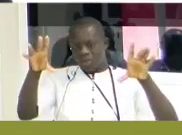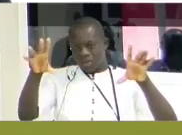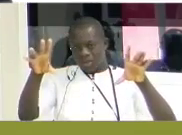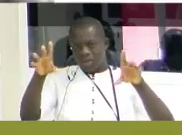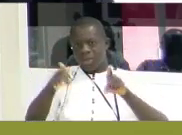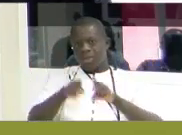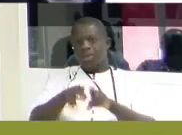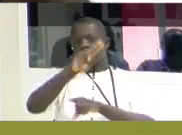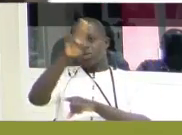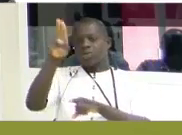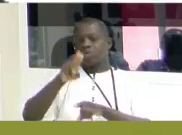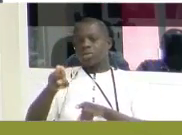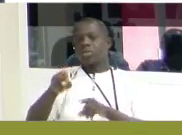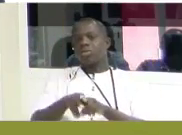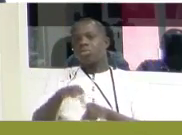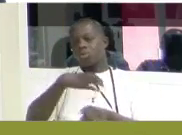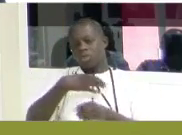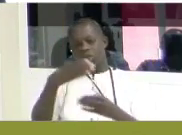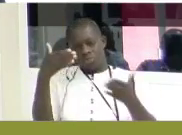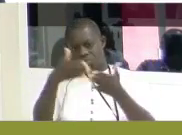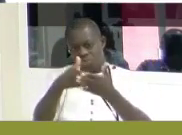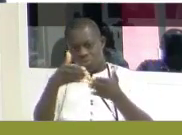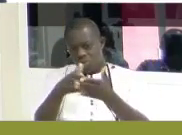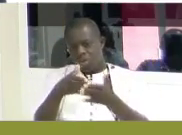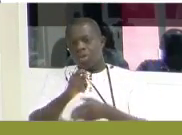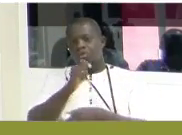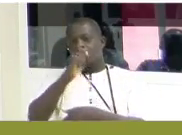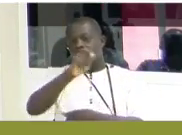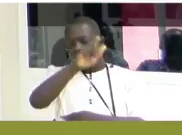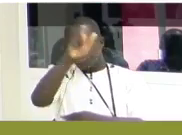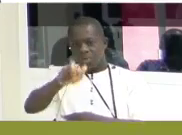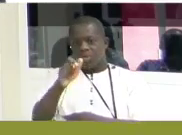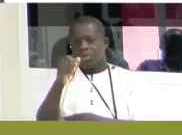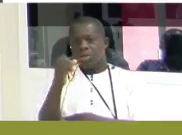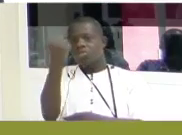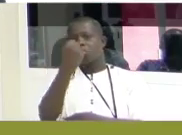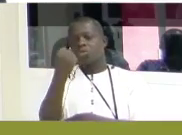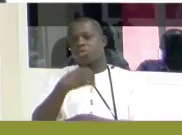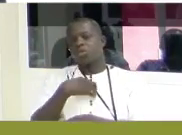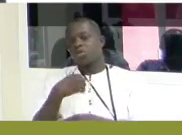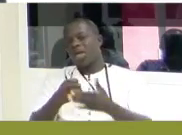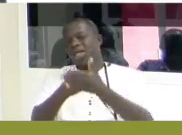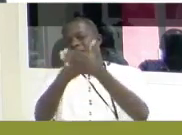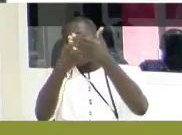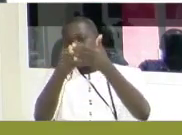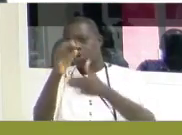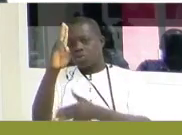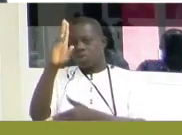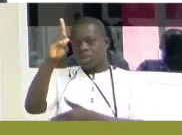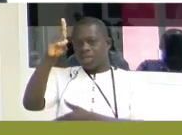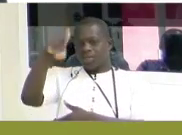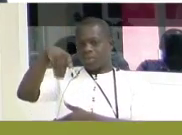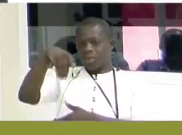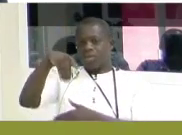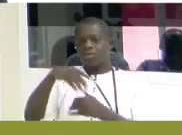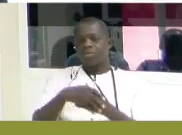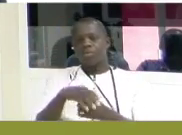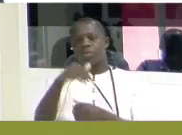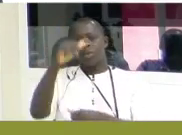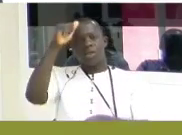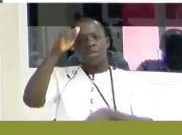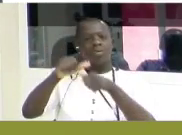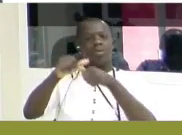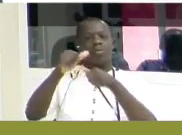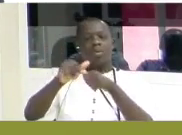encouraging reporters to interview Wajuara, simply because he was going to attack UDP. I could remember Buba Balde